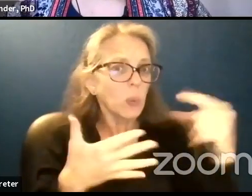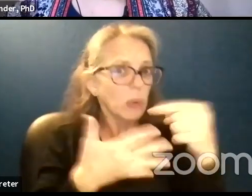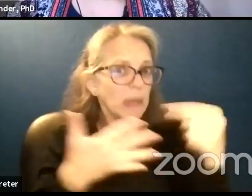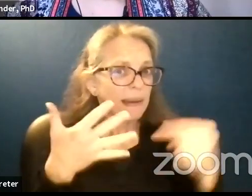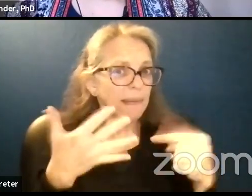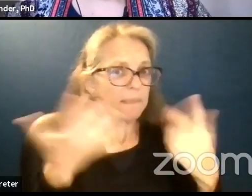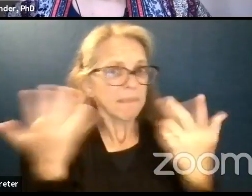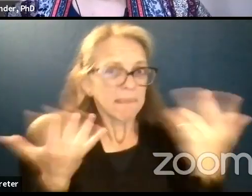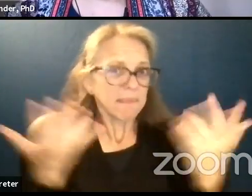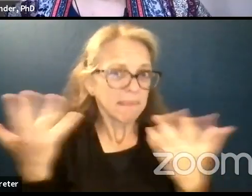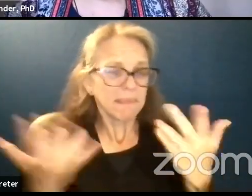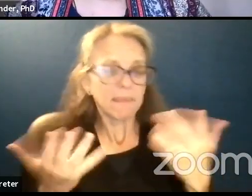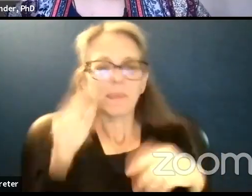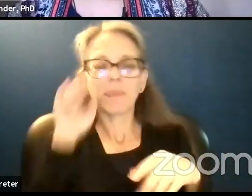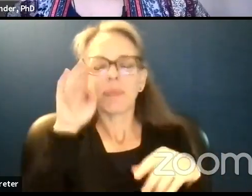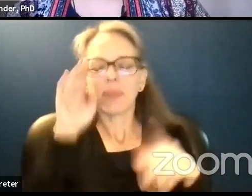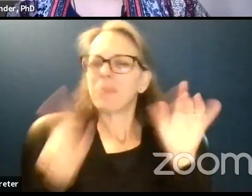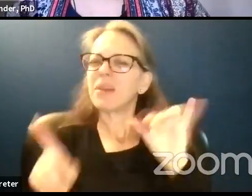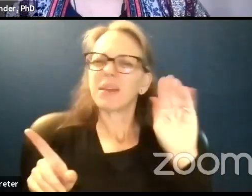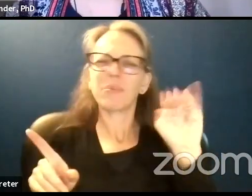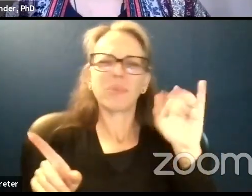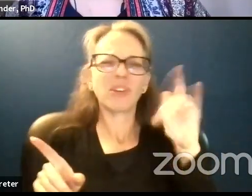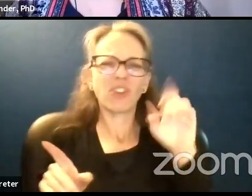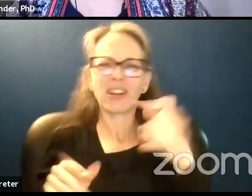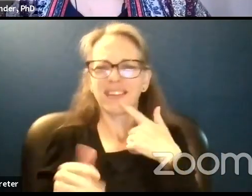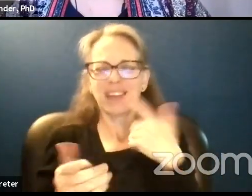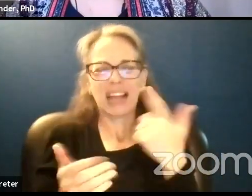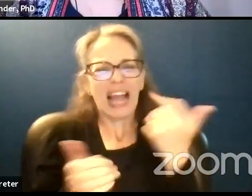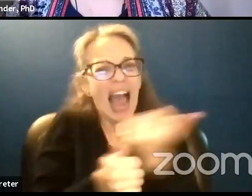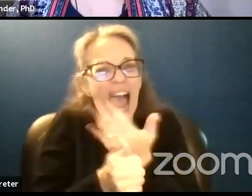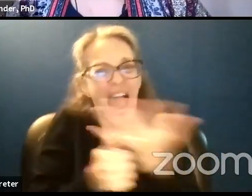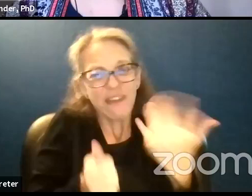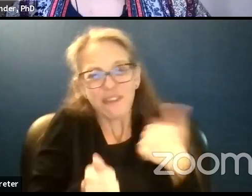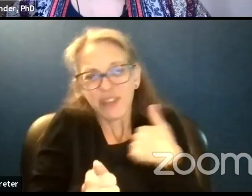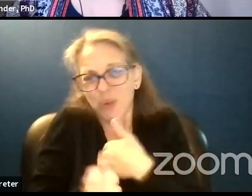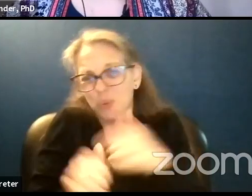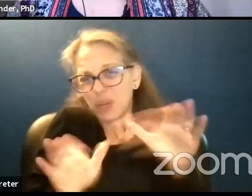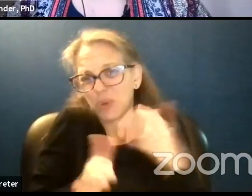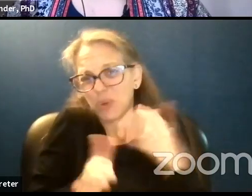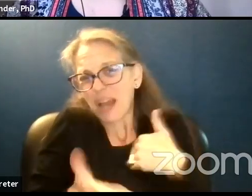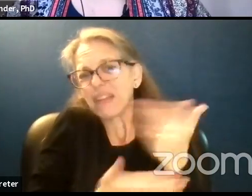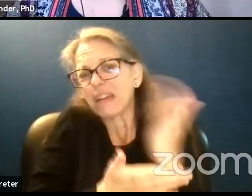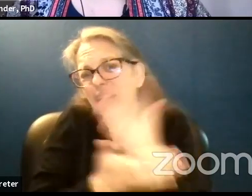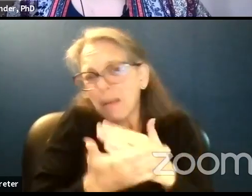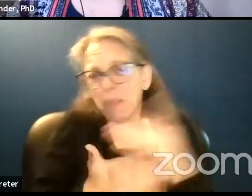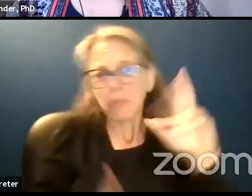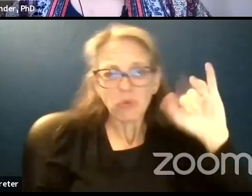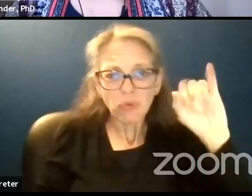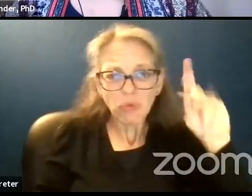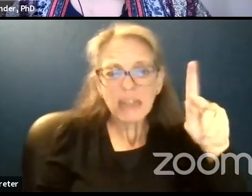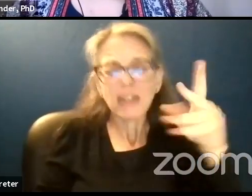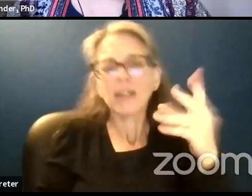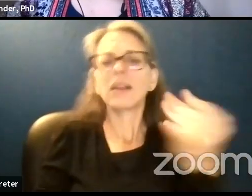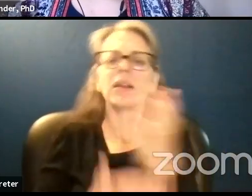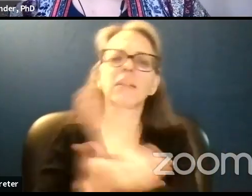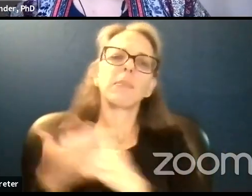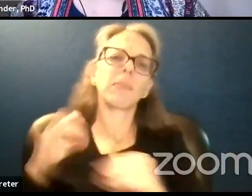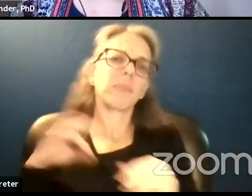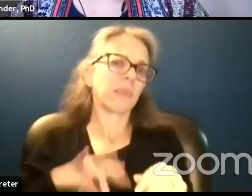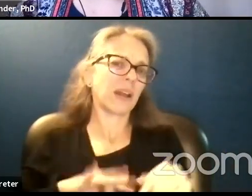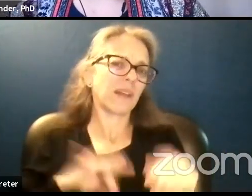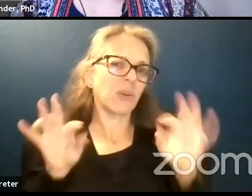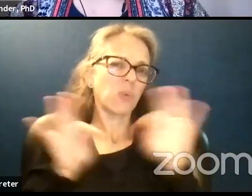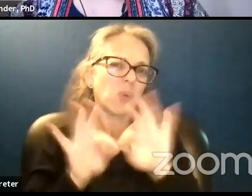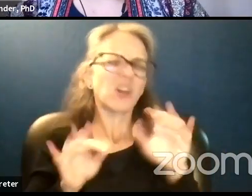But like Michelle said, everything we do has some risks and has some benefits. And so we really like to try to reframe